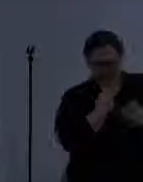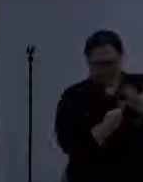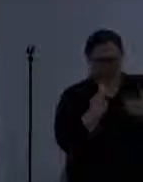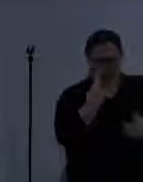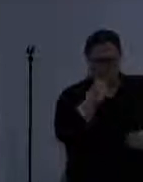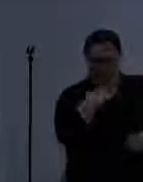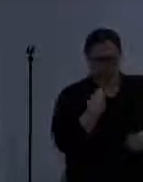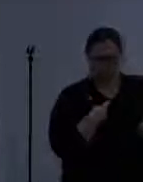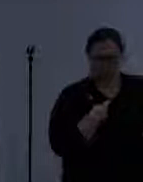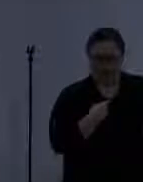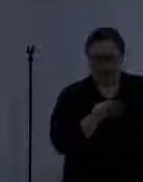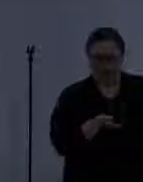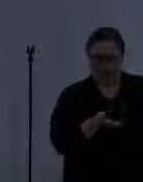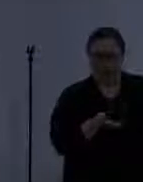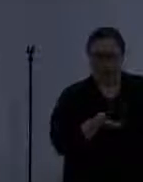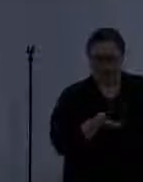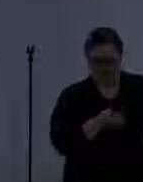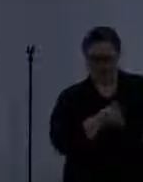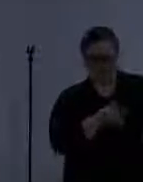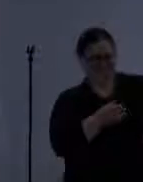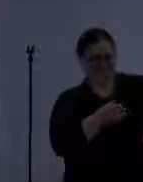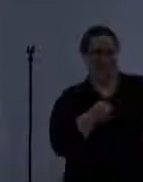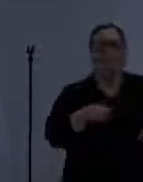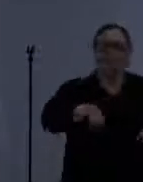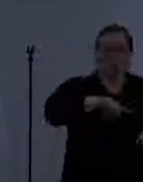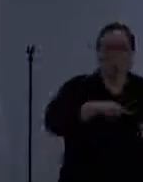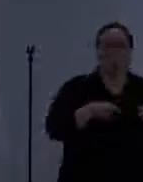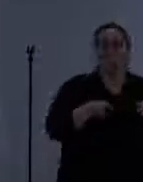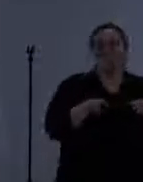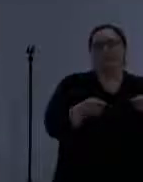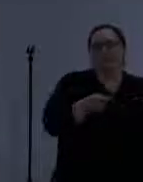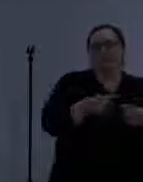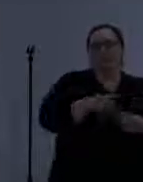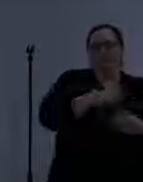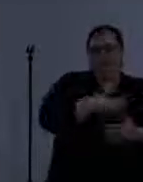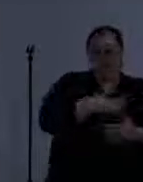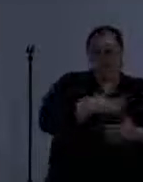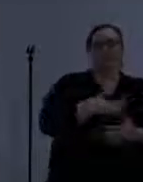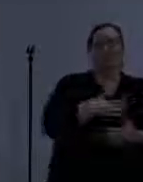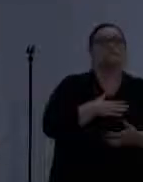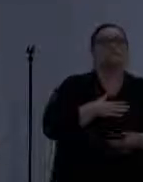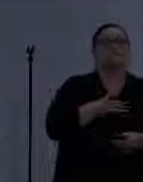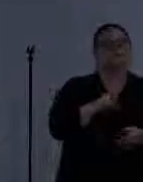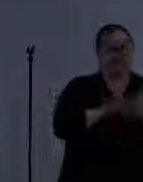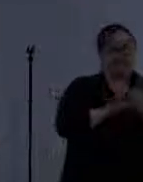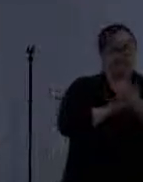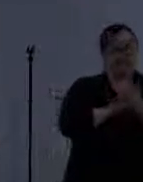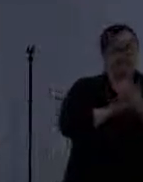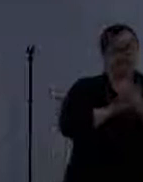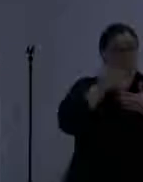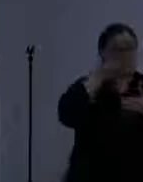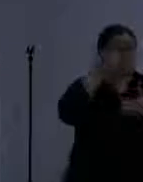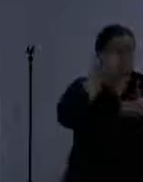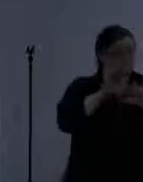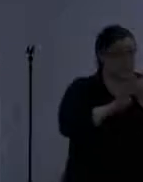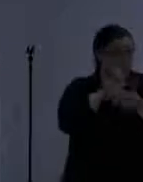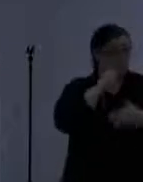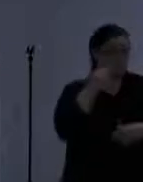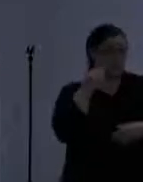also, as family members, move back and make a complaint in relation to that to the Safeguards Commission.